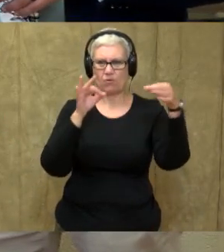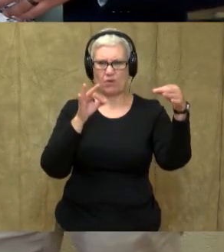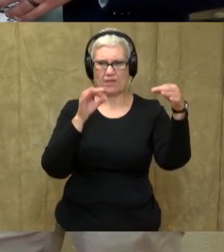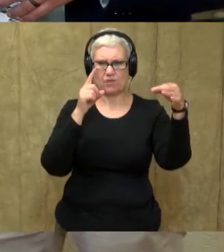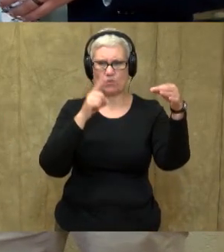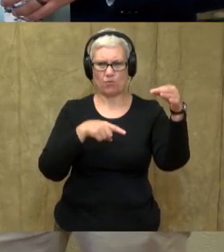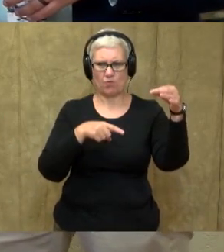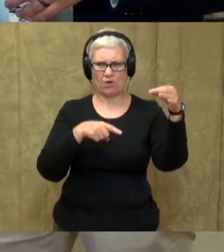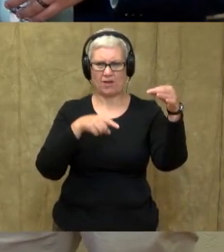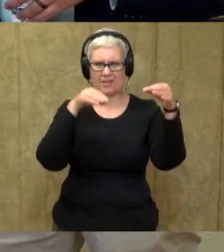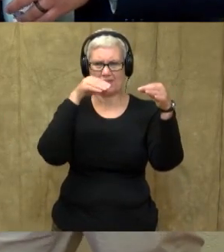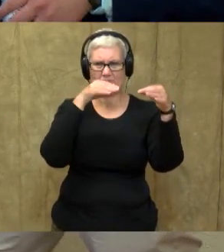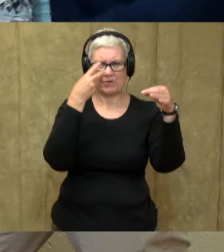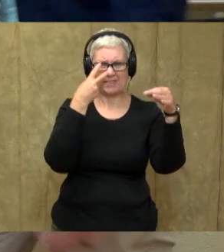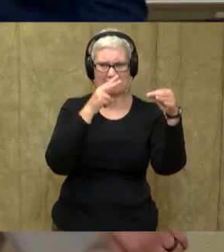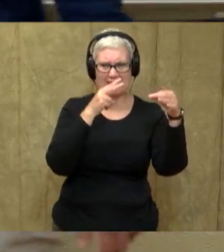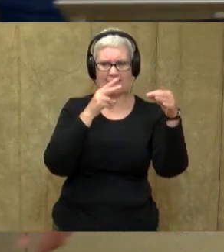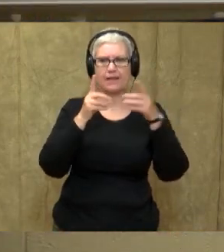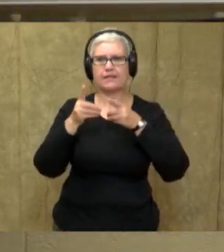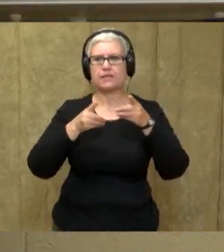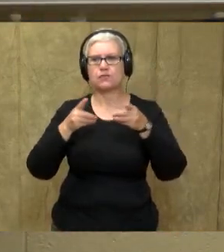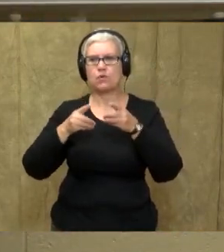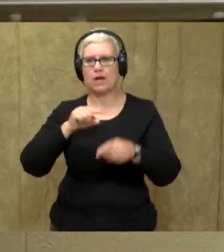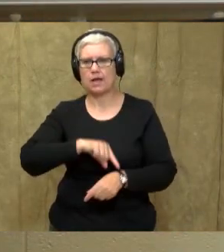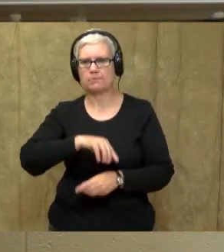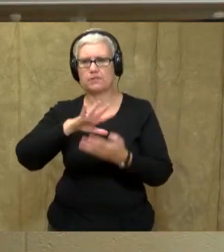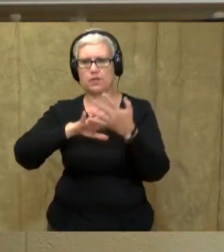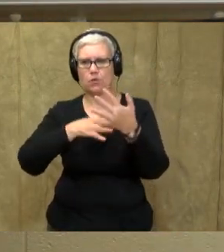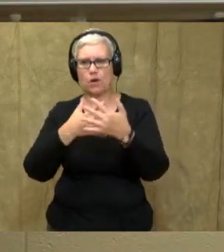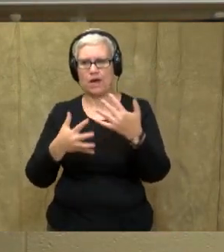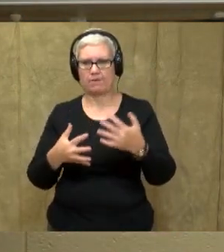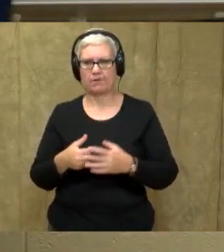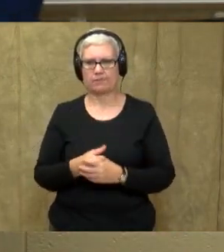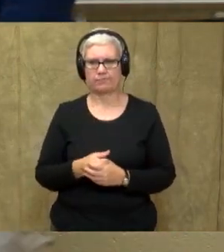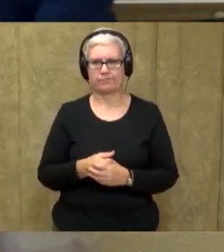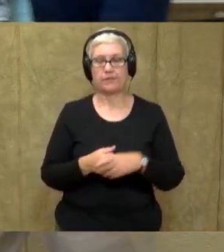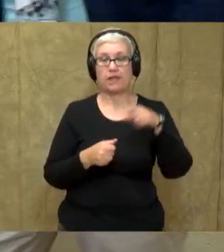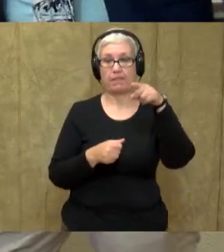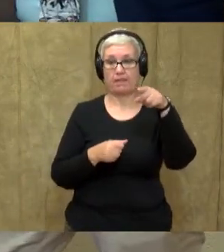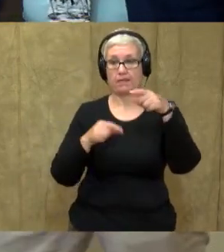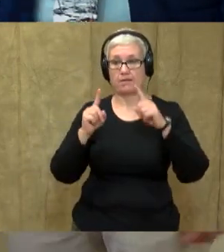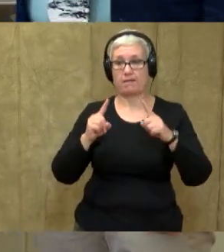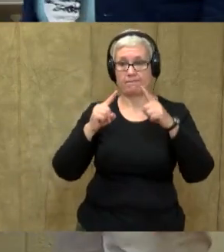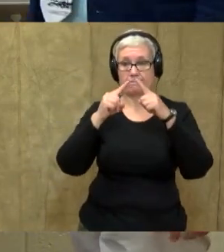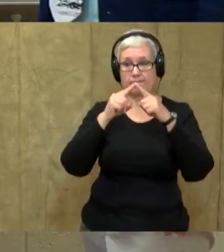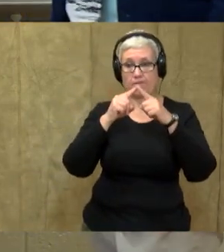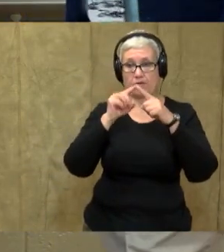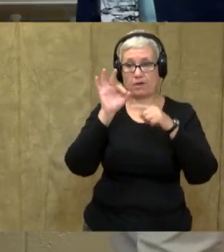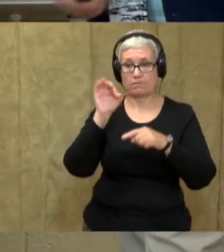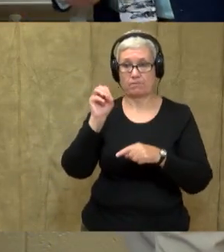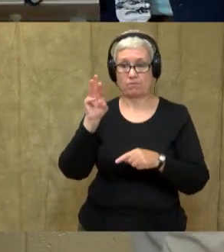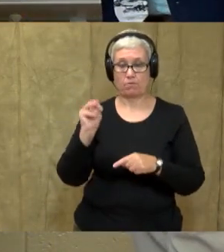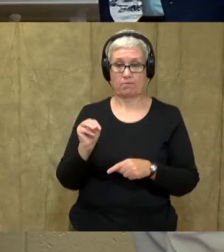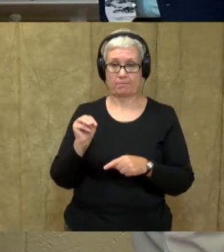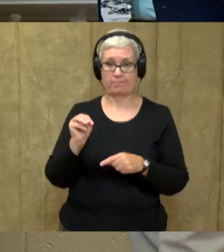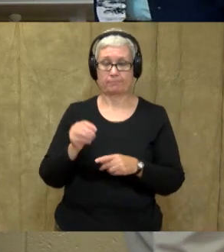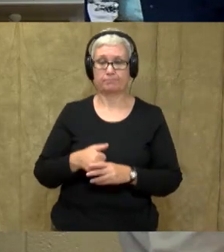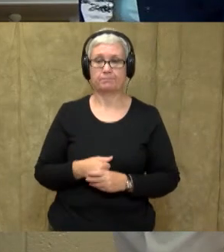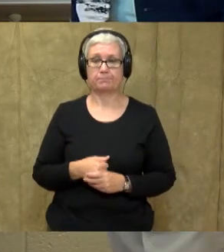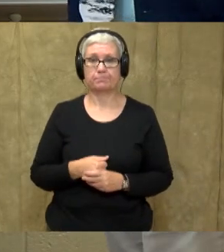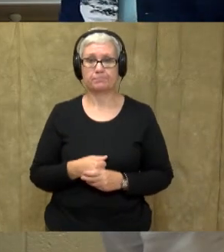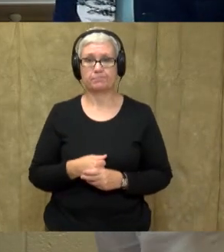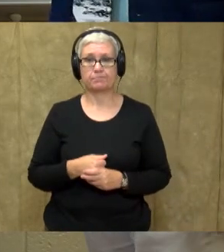graph? Right, and this structure is in vertex form, but it's not the only one that can model this particular parabola.